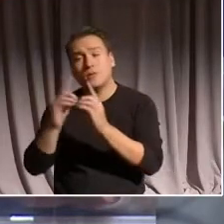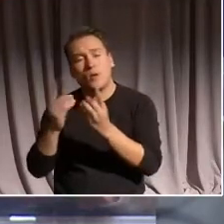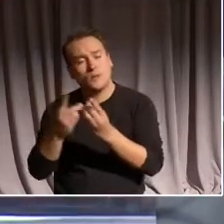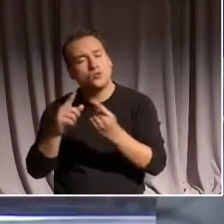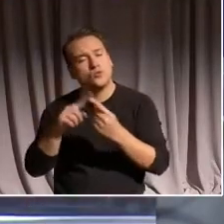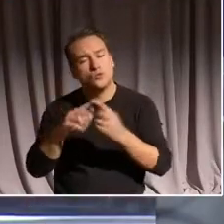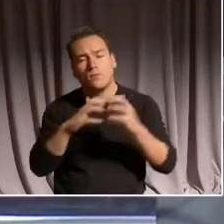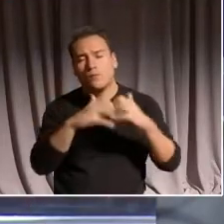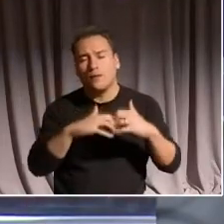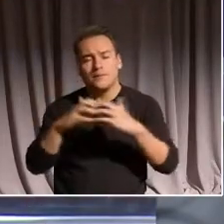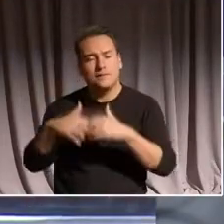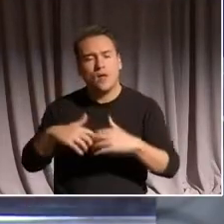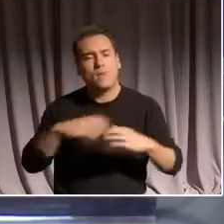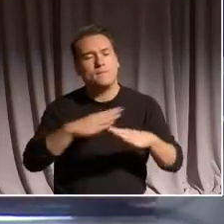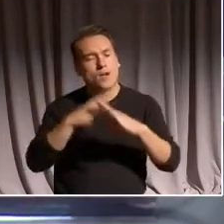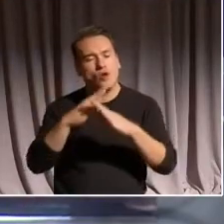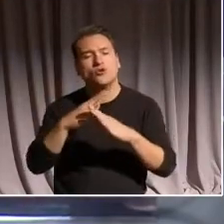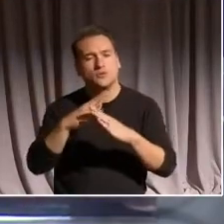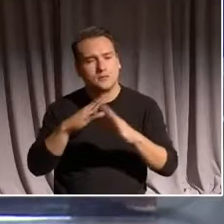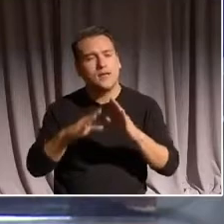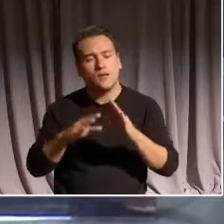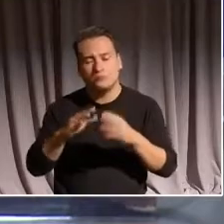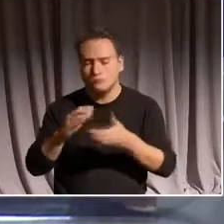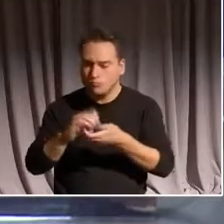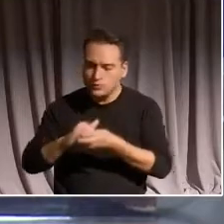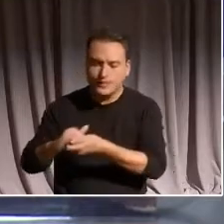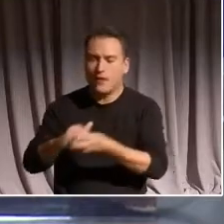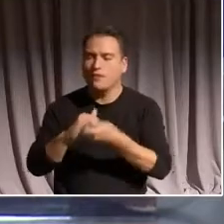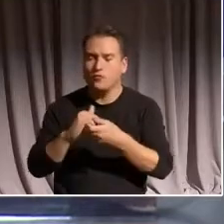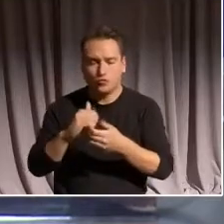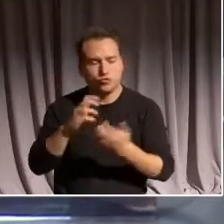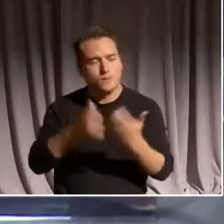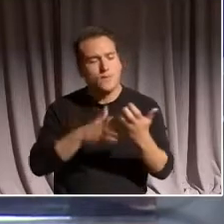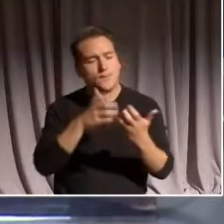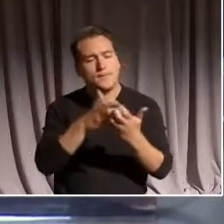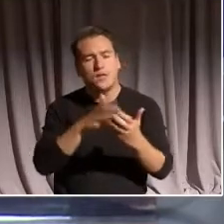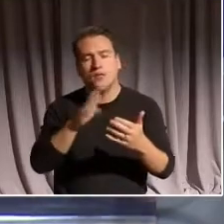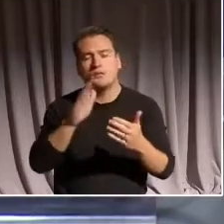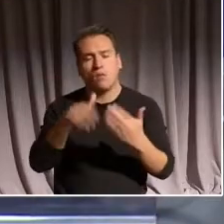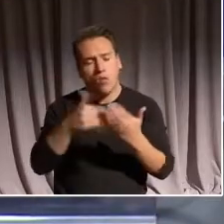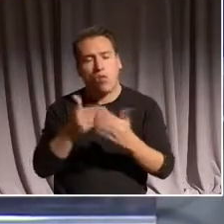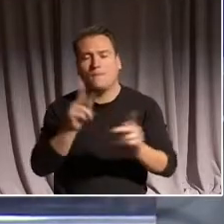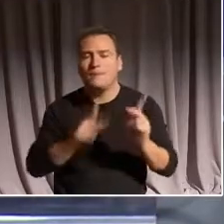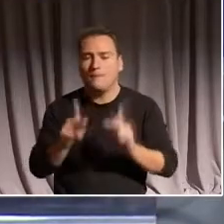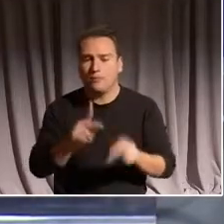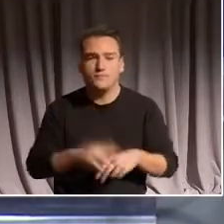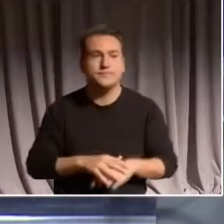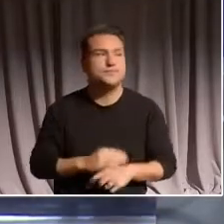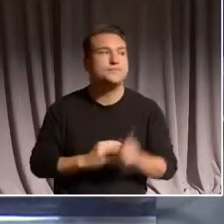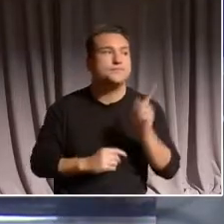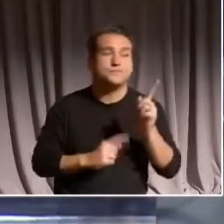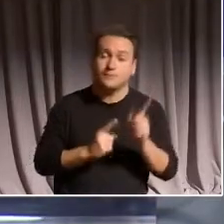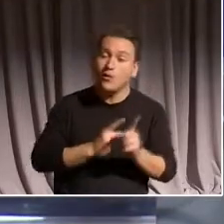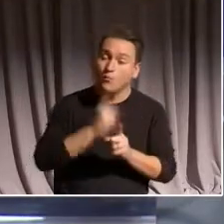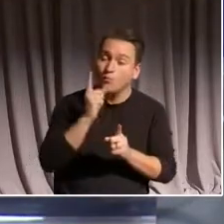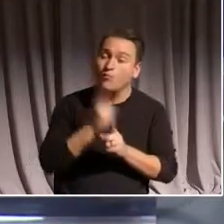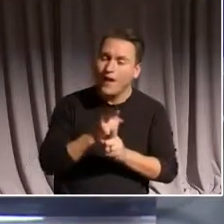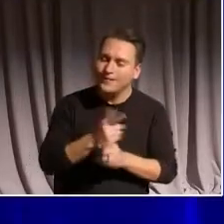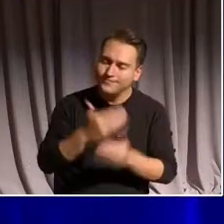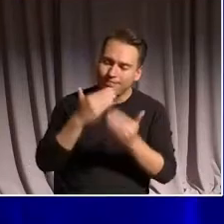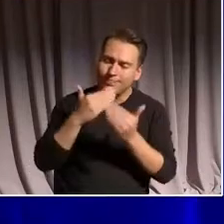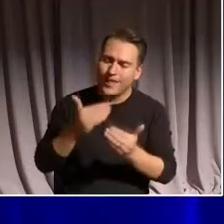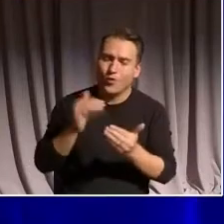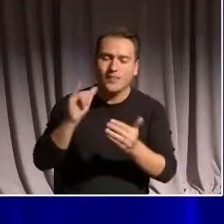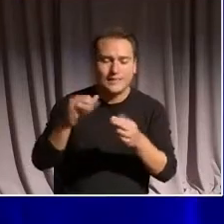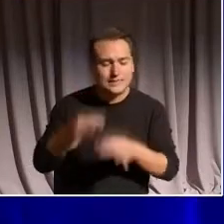those silos and work together and find services to meet all individuals. Absolutely. Thank you. That is such an